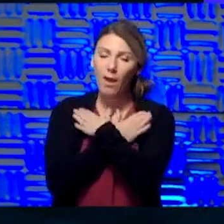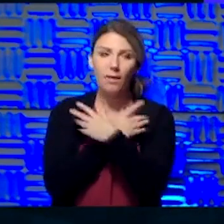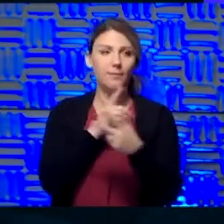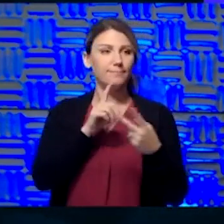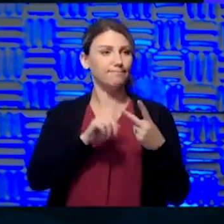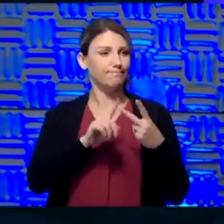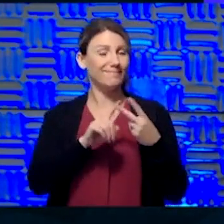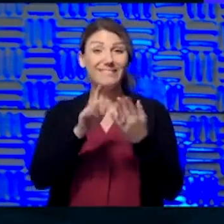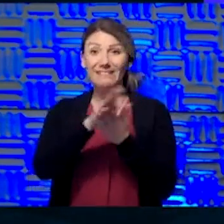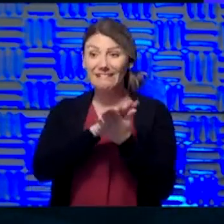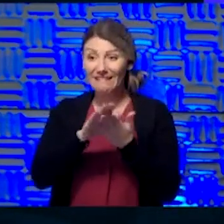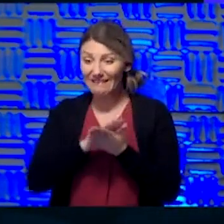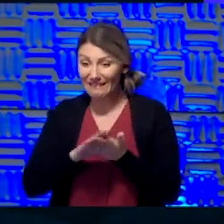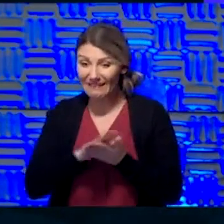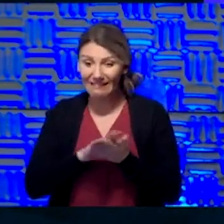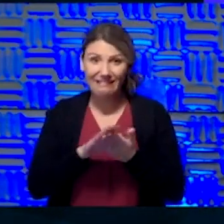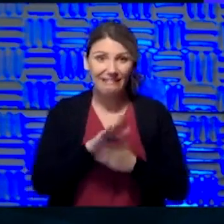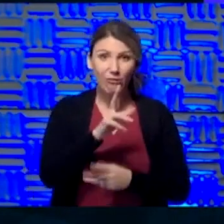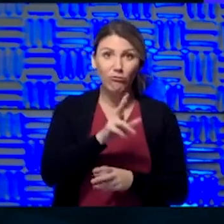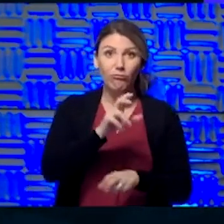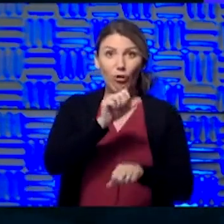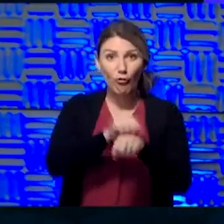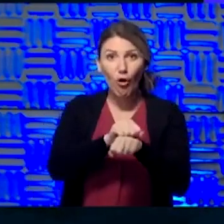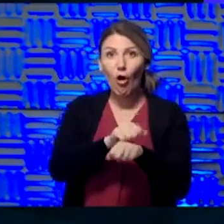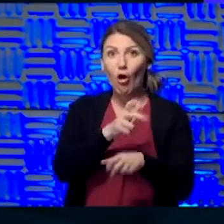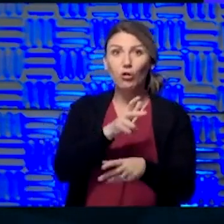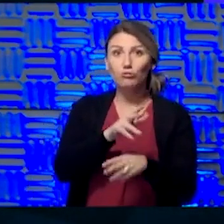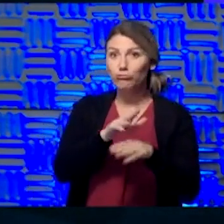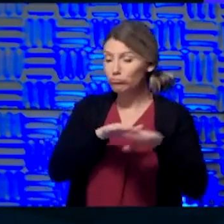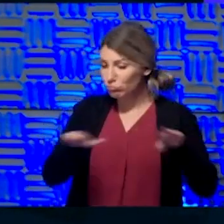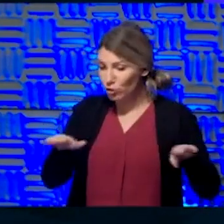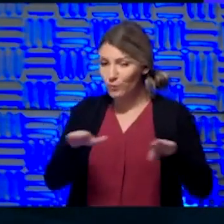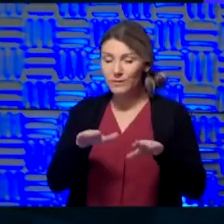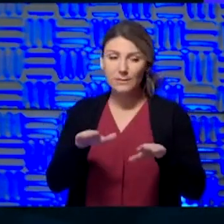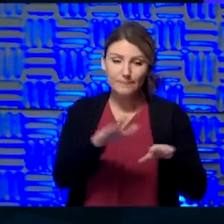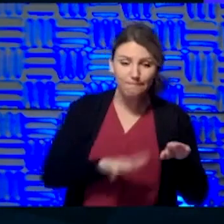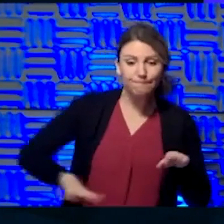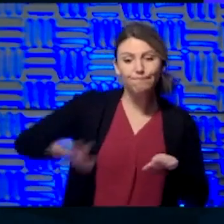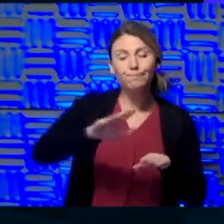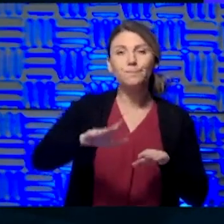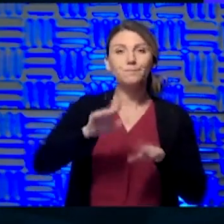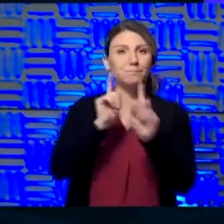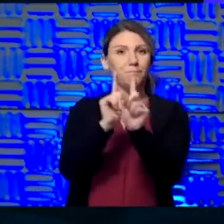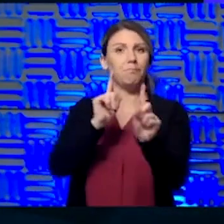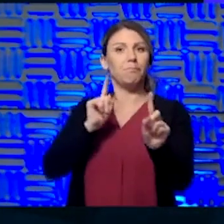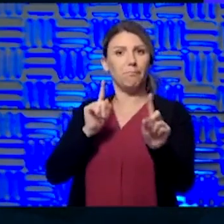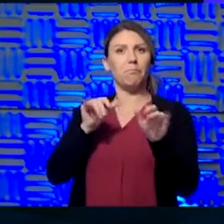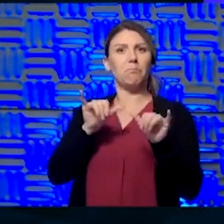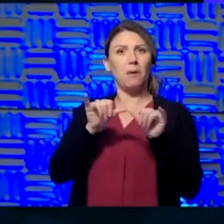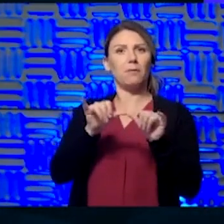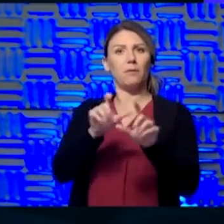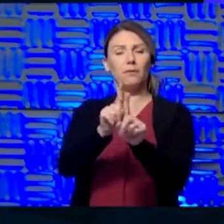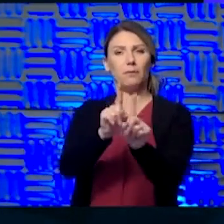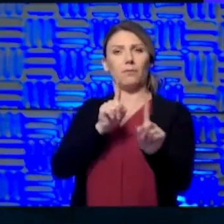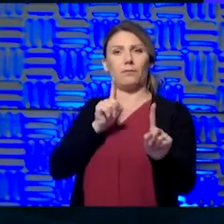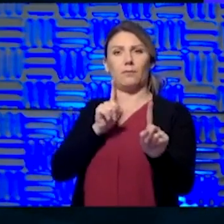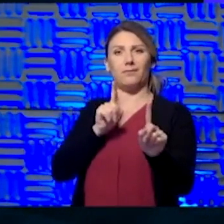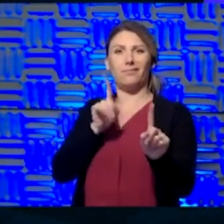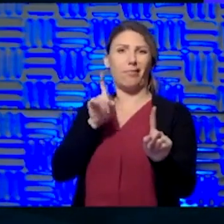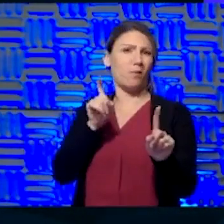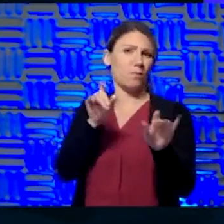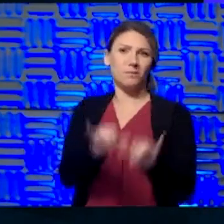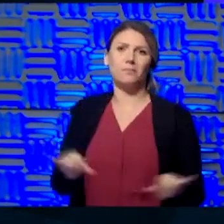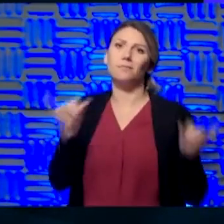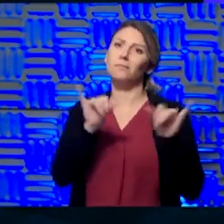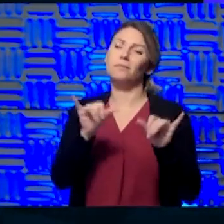cleaning hard surfaces that are around you, just kind of keep your distance from people. That kind of stayed consistent, those things